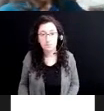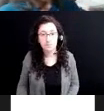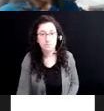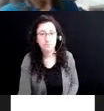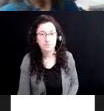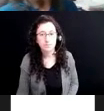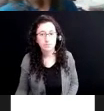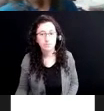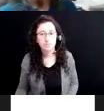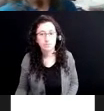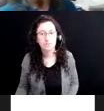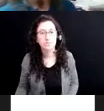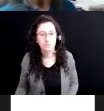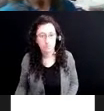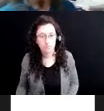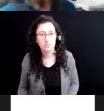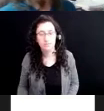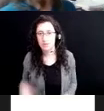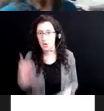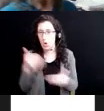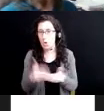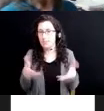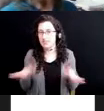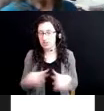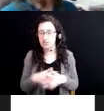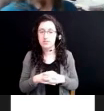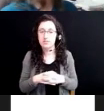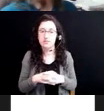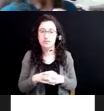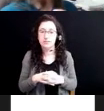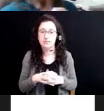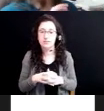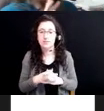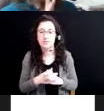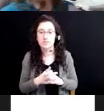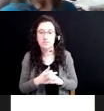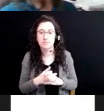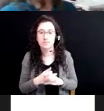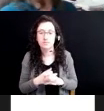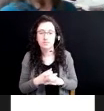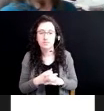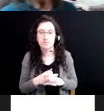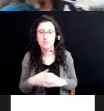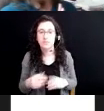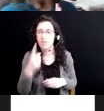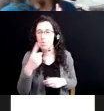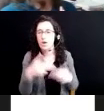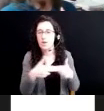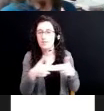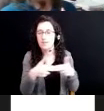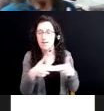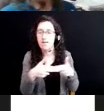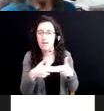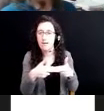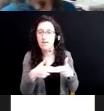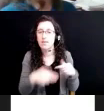So I'm close to wrapping up here. I just wanted to talk I just have one slide on just